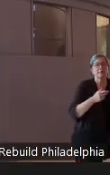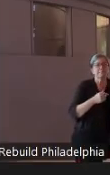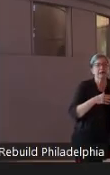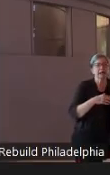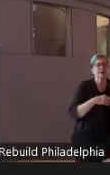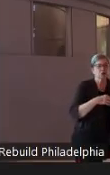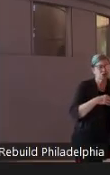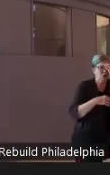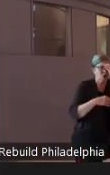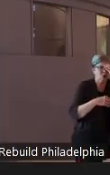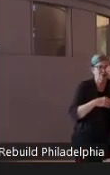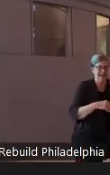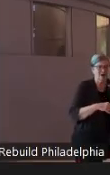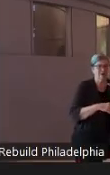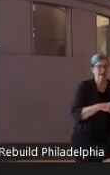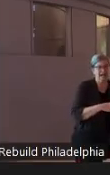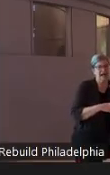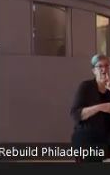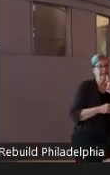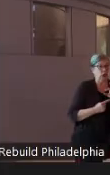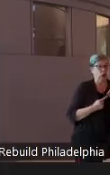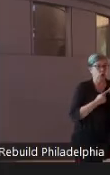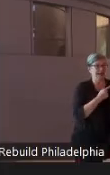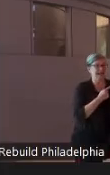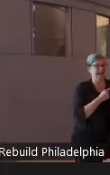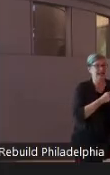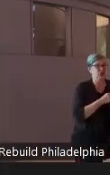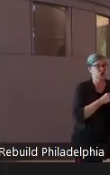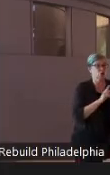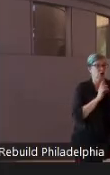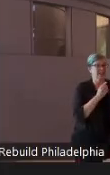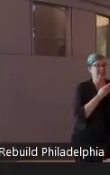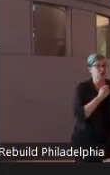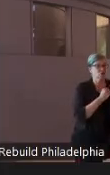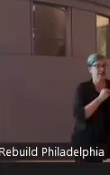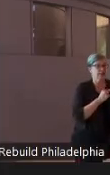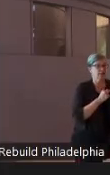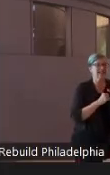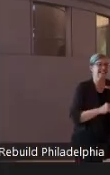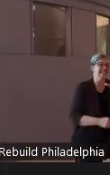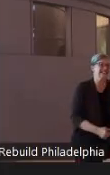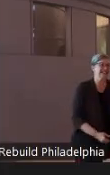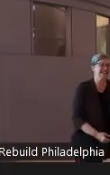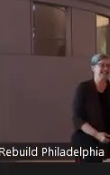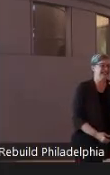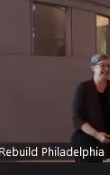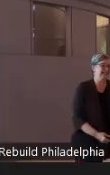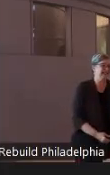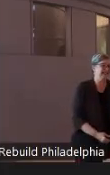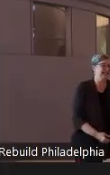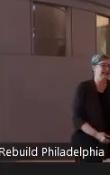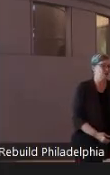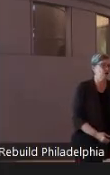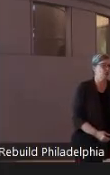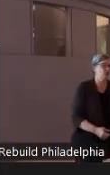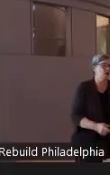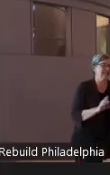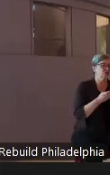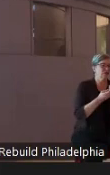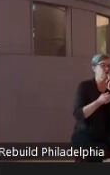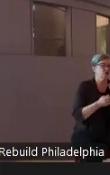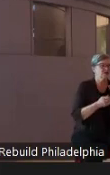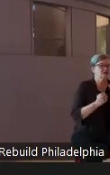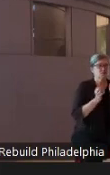of you know, the Carousel House is in a very unique historic district, the Centennial District. So there is a higher level